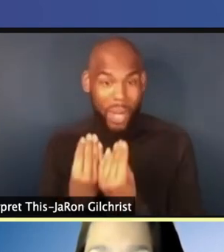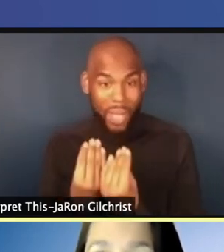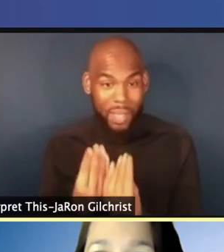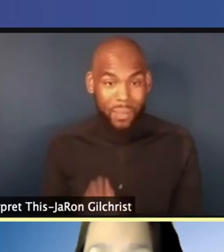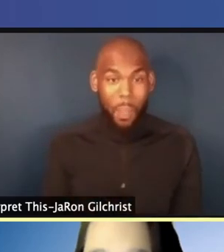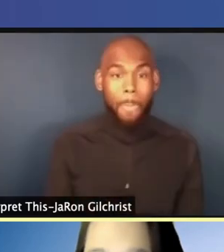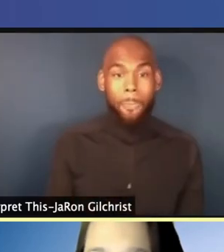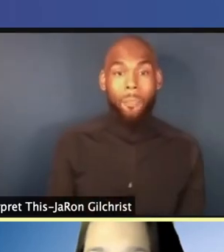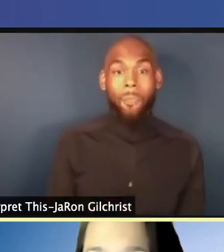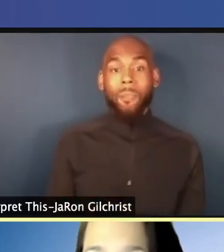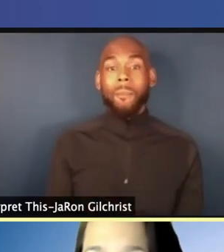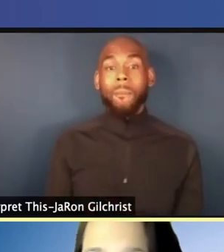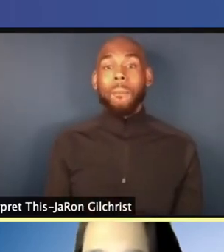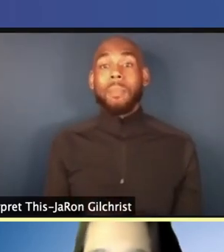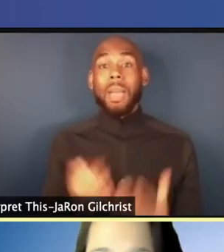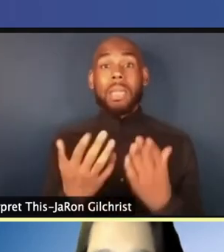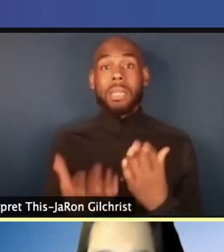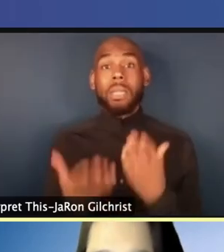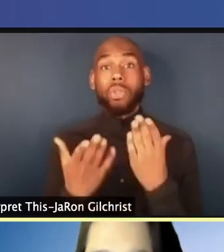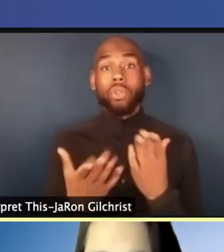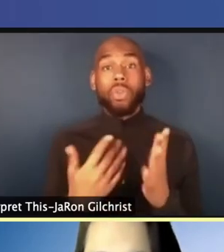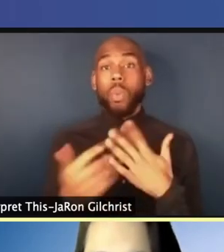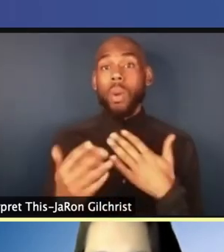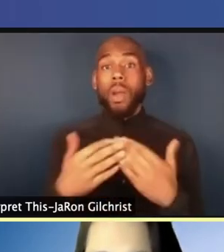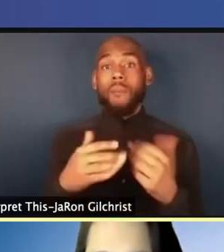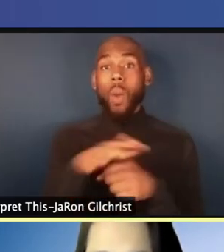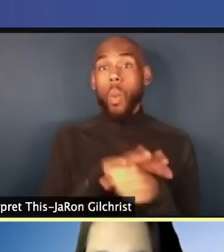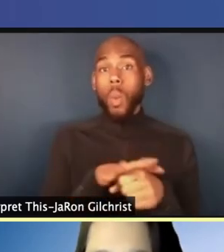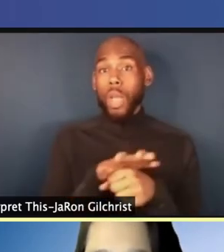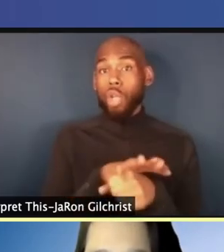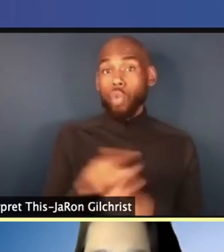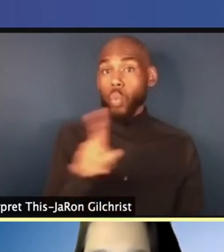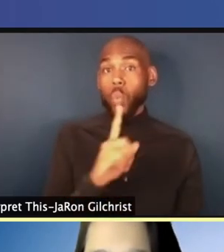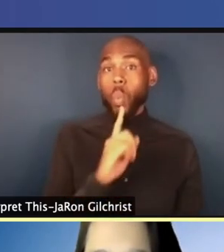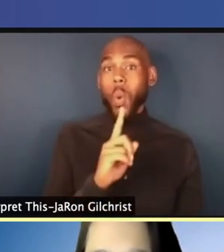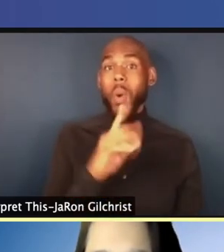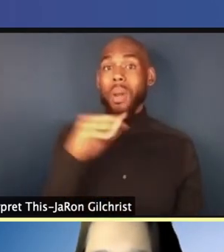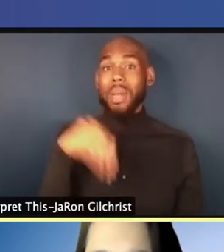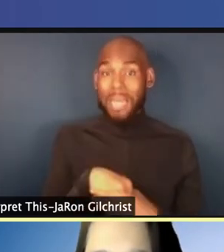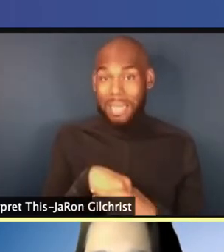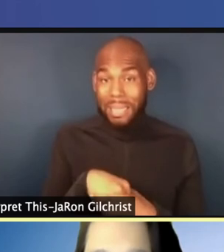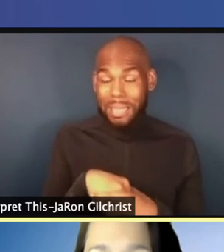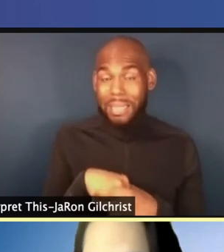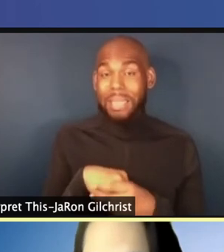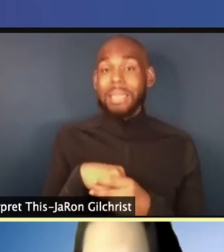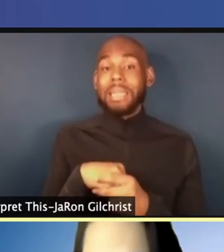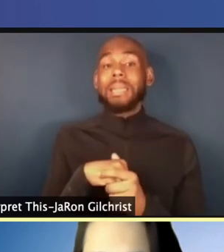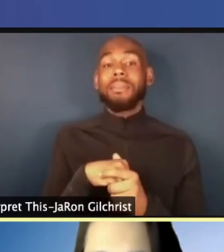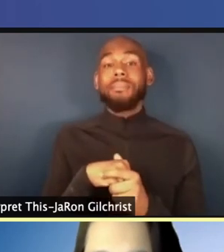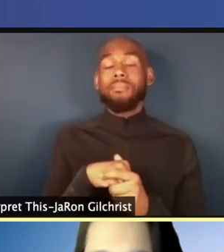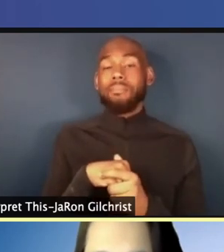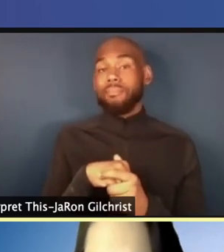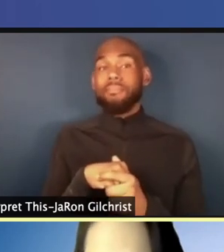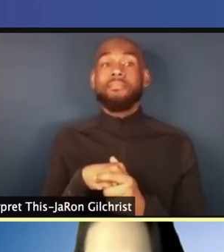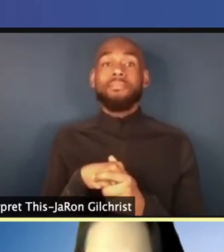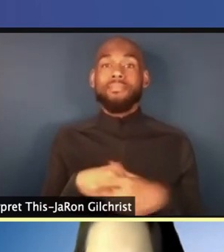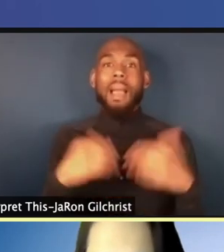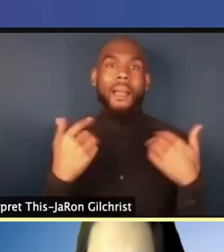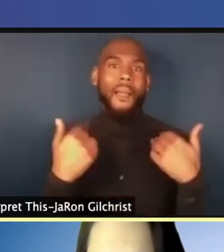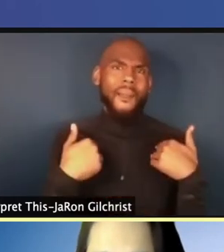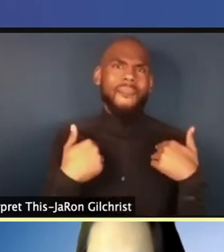Just to suggest, like, whatever location you're in, there is inevitably environmental